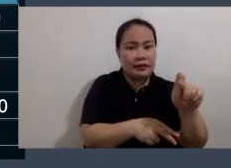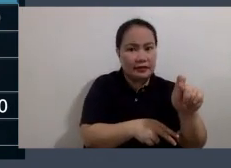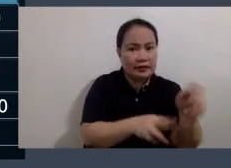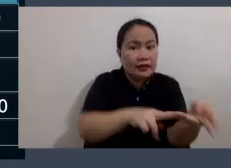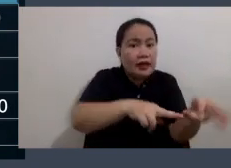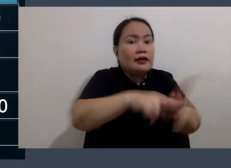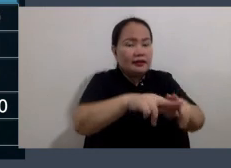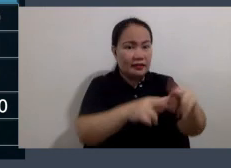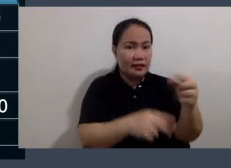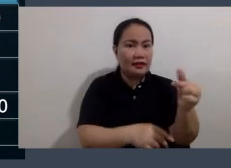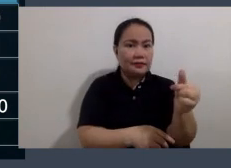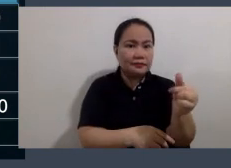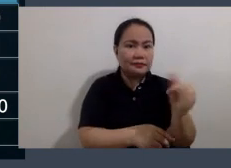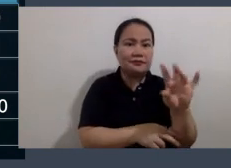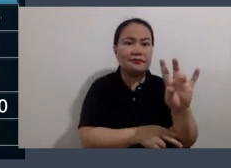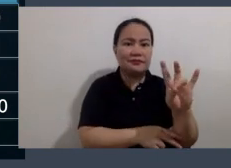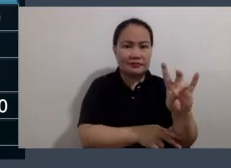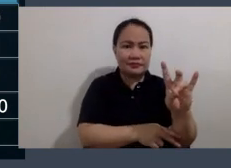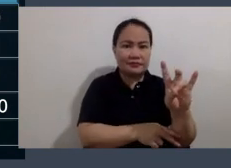7.